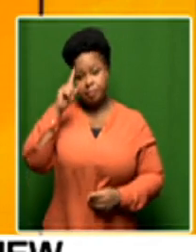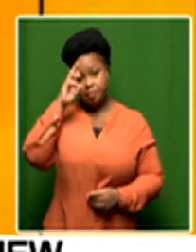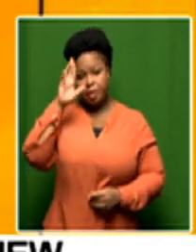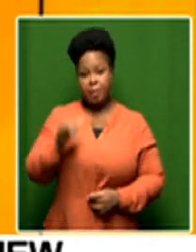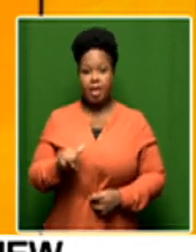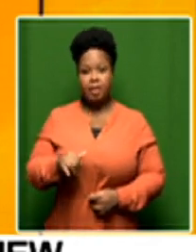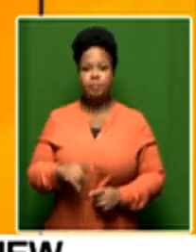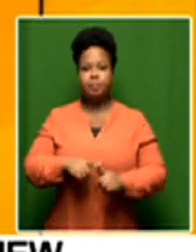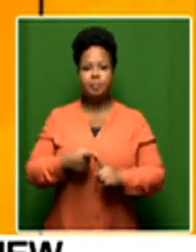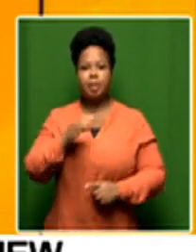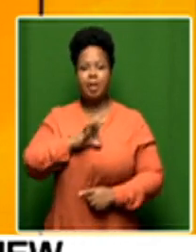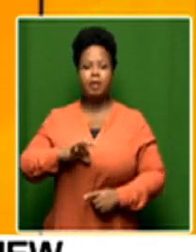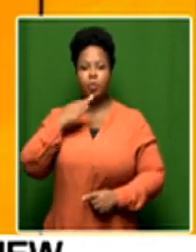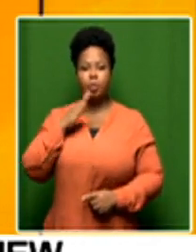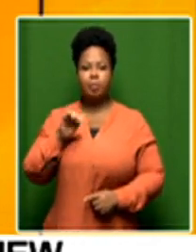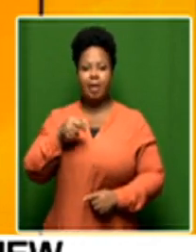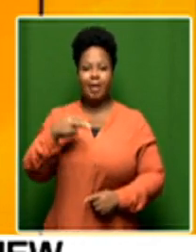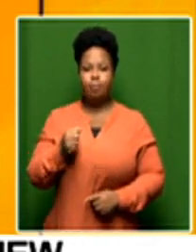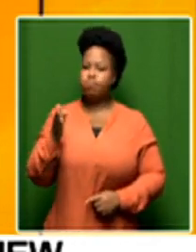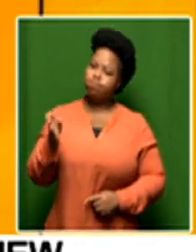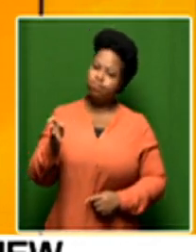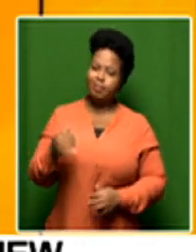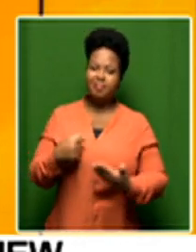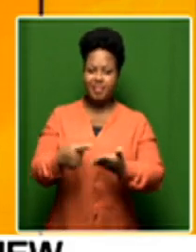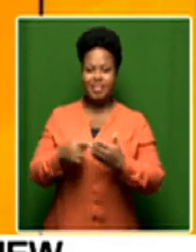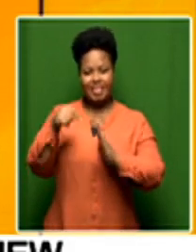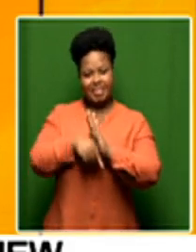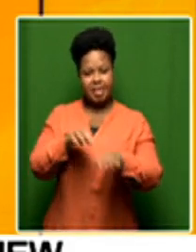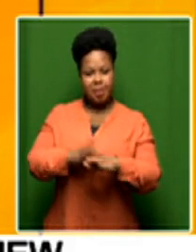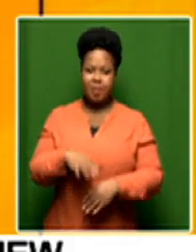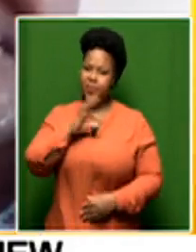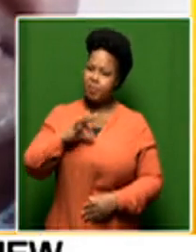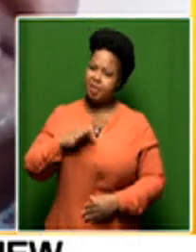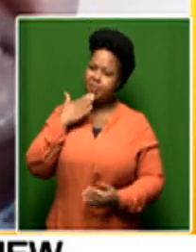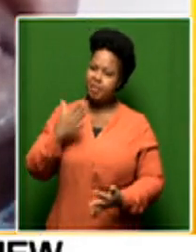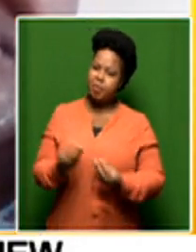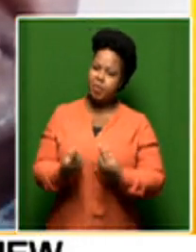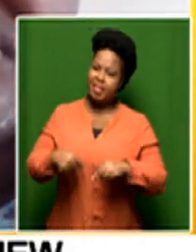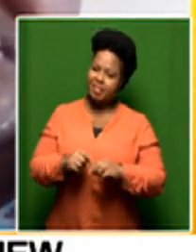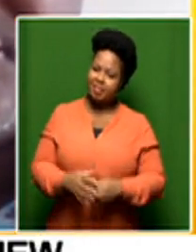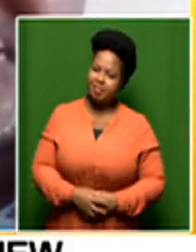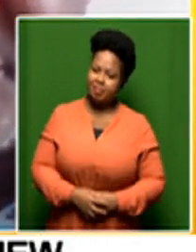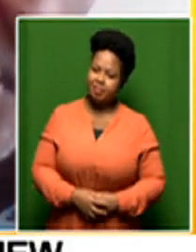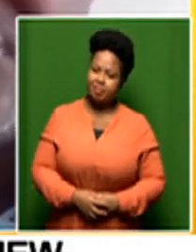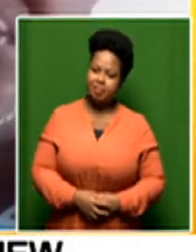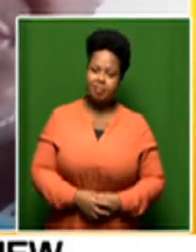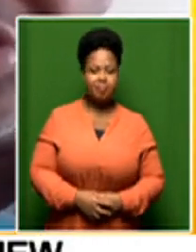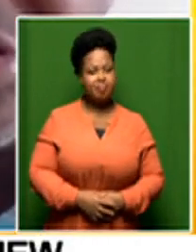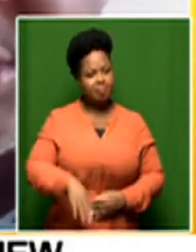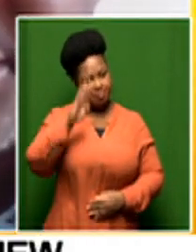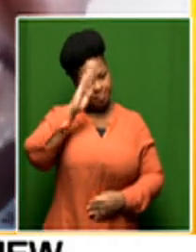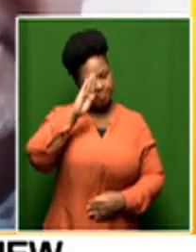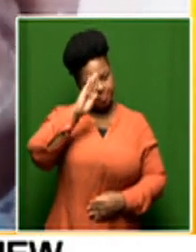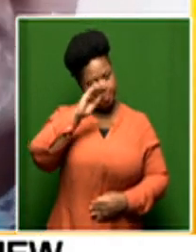Bay Metro Executive Mayor Nqaba Bhanga joins us now to discuss this. Mayor, good to have you. Thanks for joining us. Good